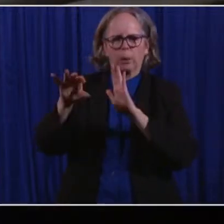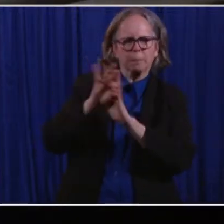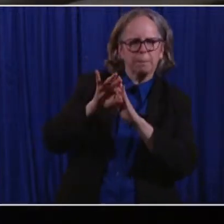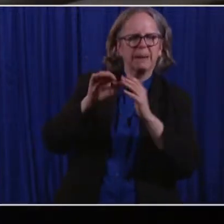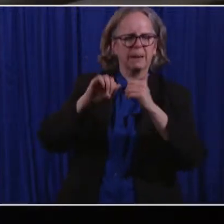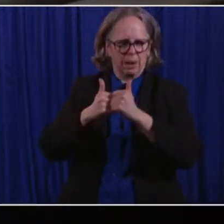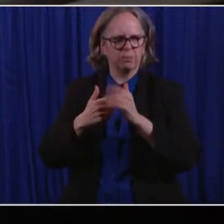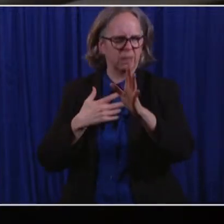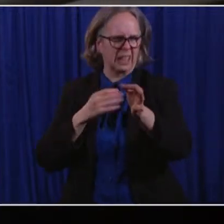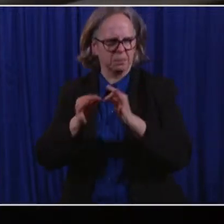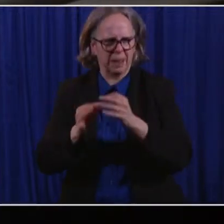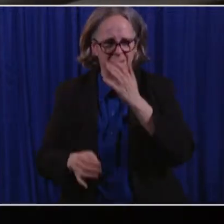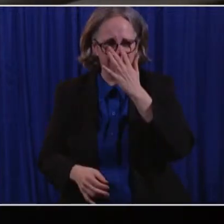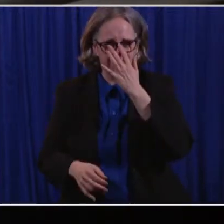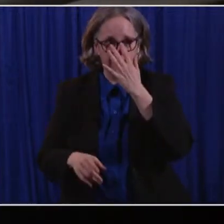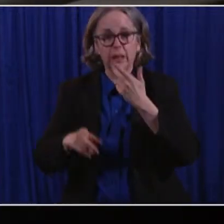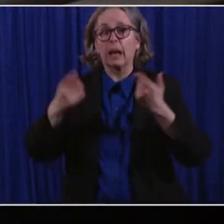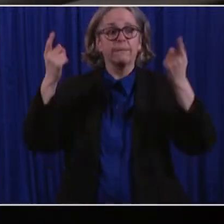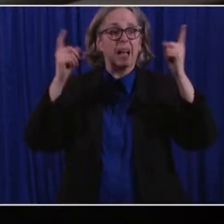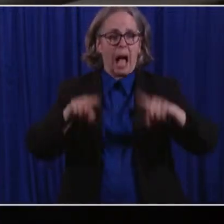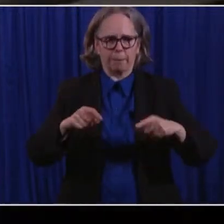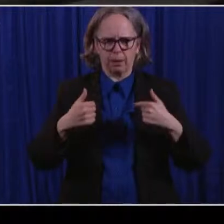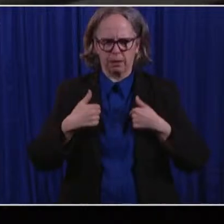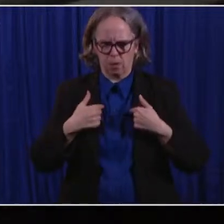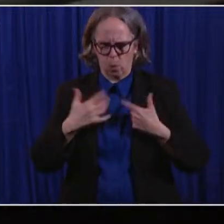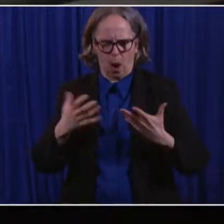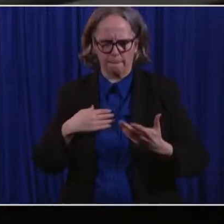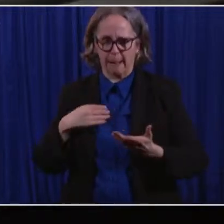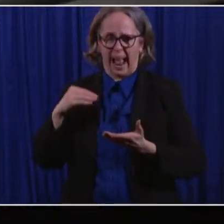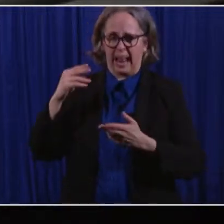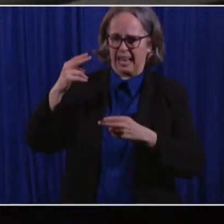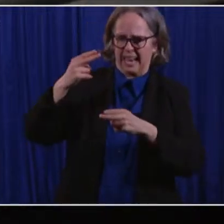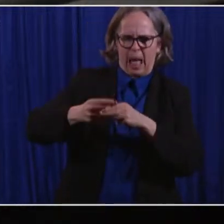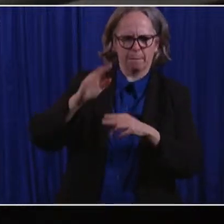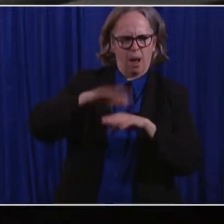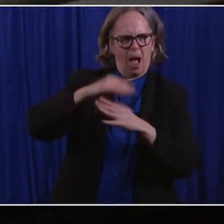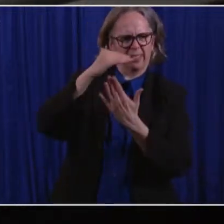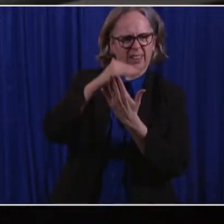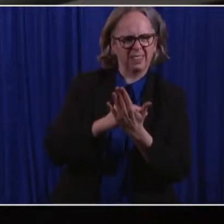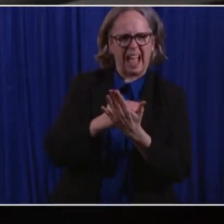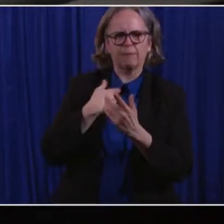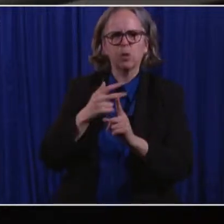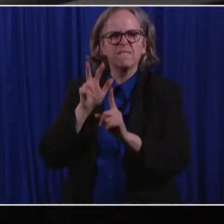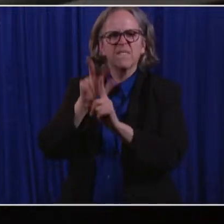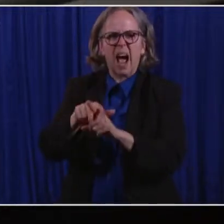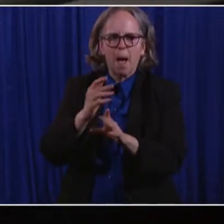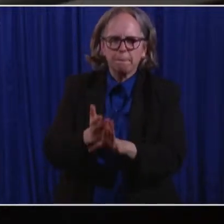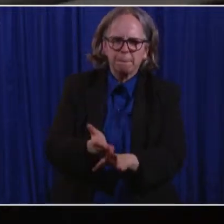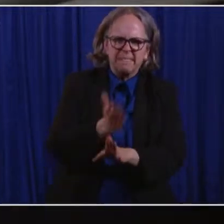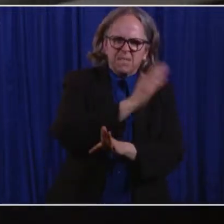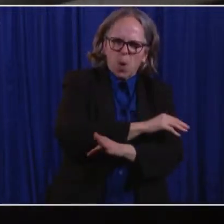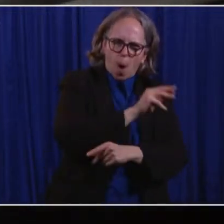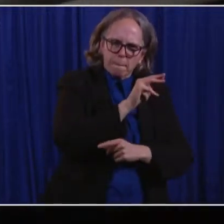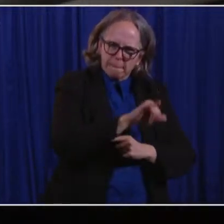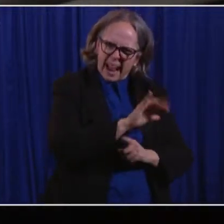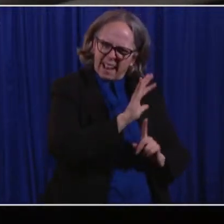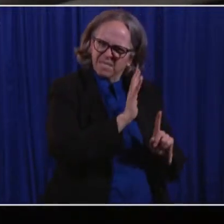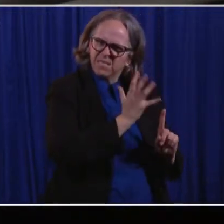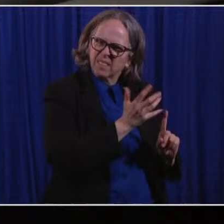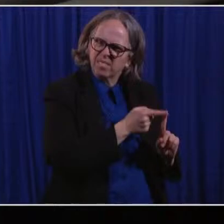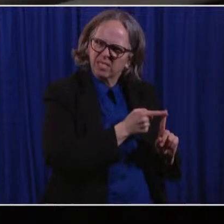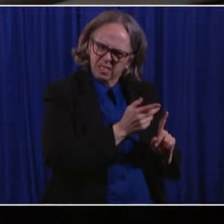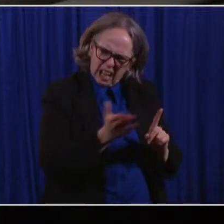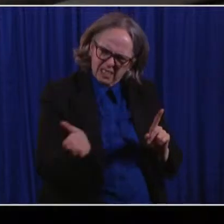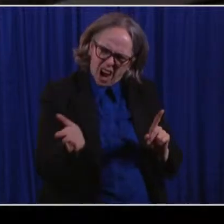partisan candidates must be filed by May 5th at the Cuyahoga County Board of Elections. By May 25th, the County Board of Elections